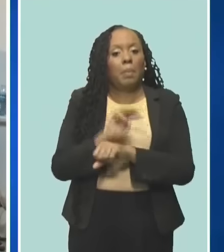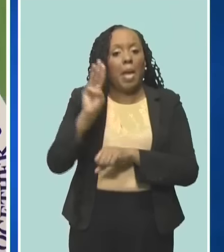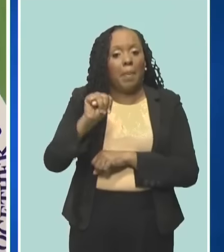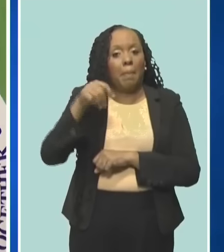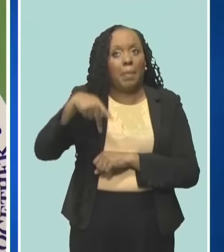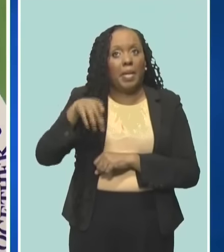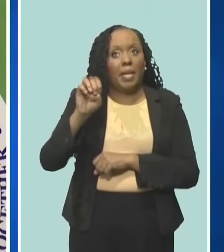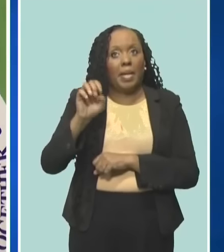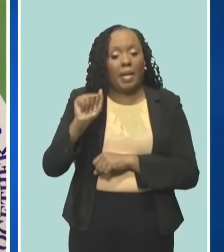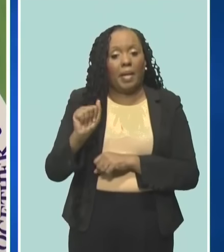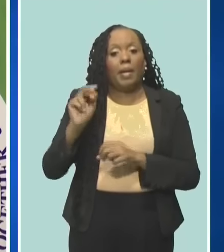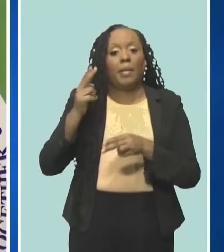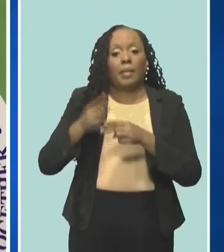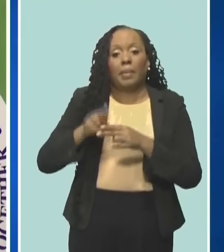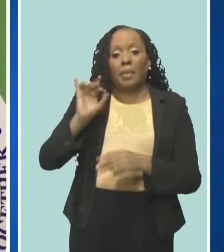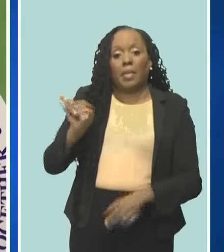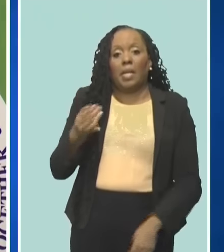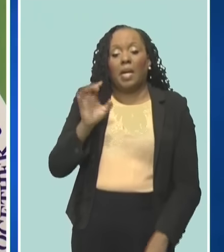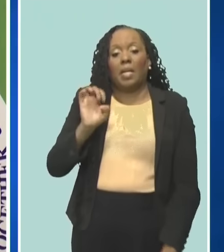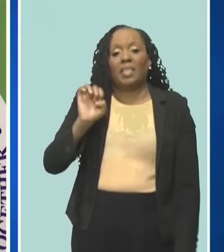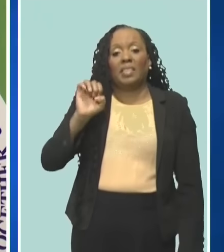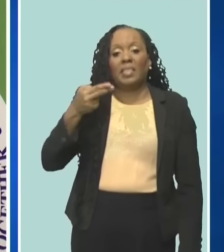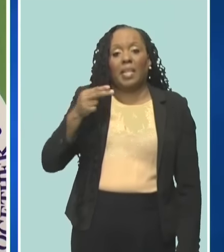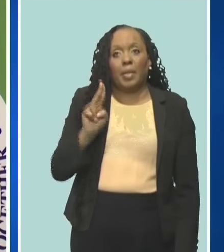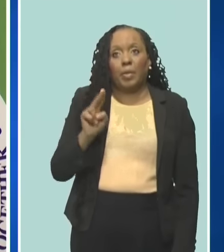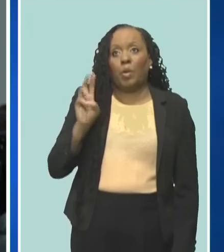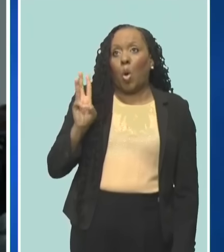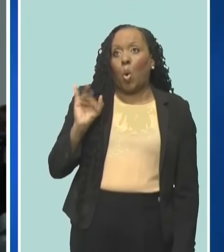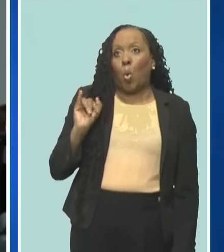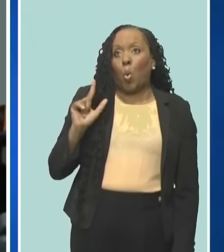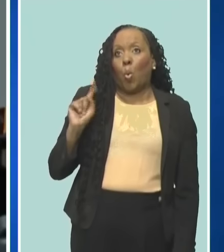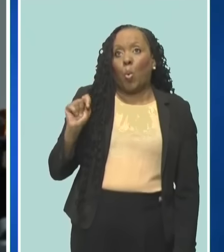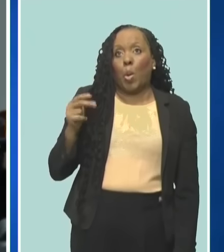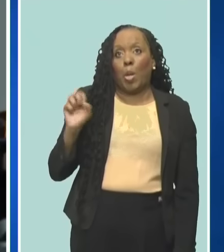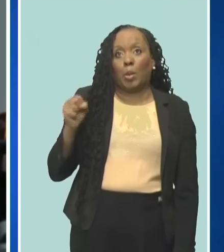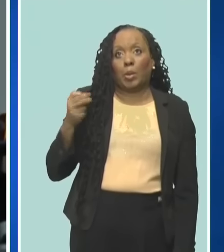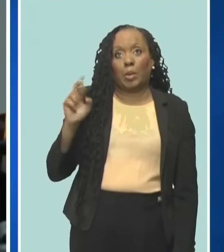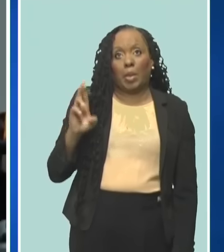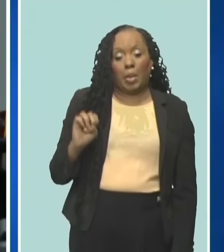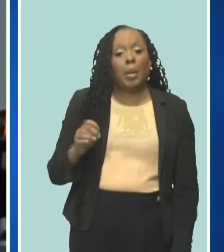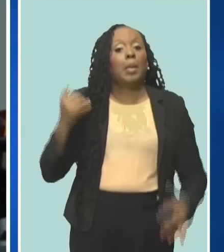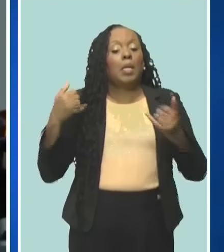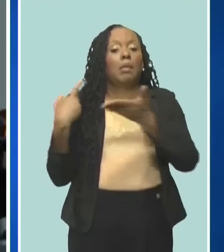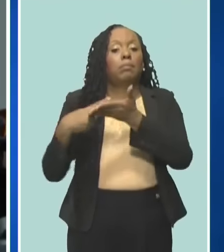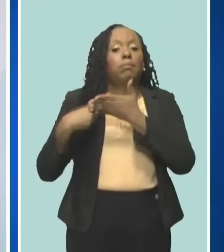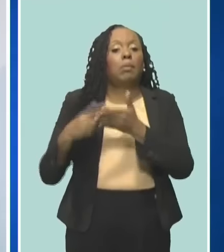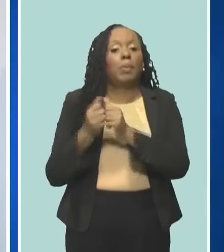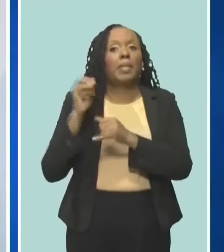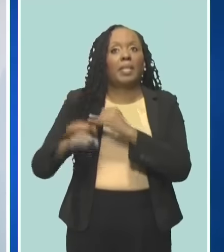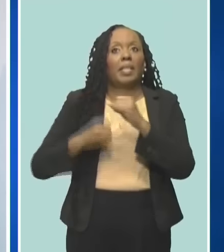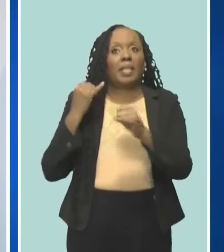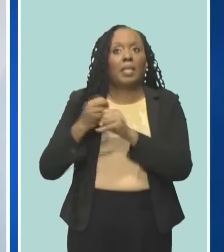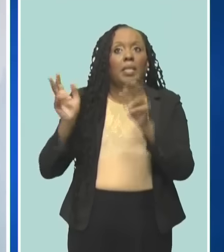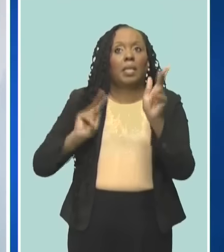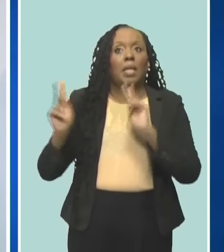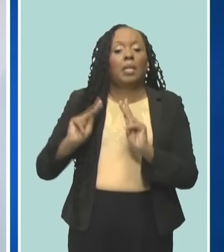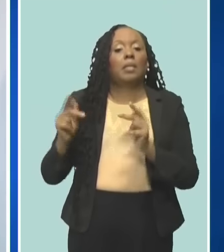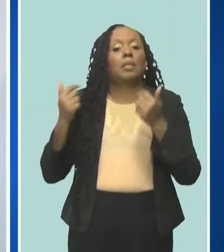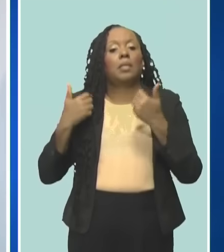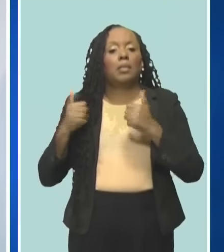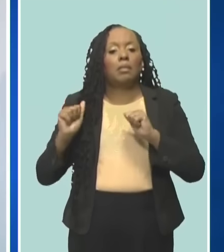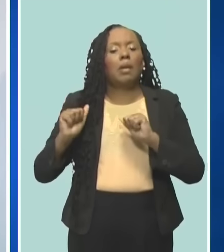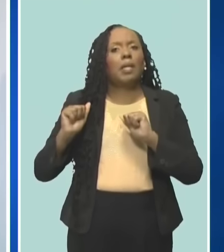Empowerment and Elder Affairs, Jehu Wilshire. He says the ministry is currently in discussion with international stakeholders to help facilitate